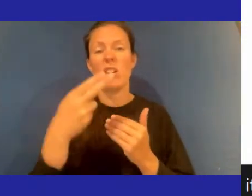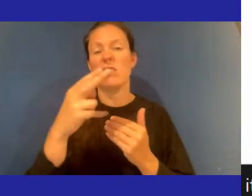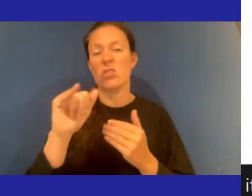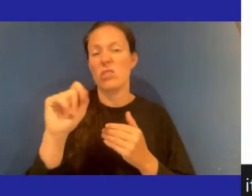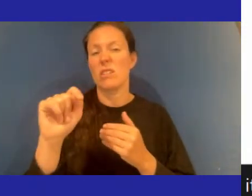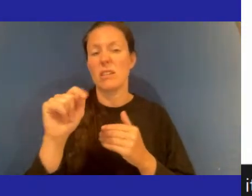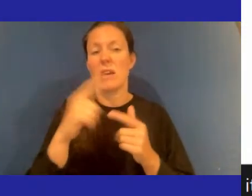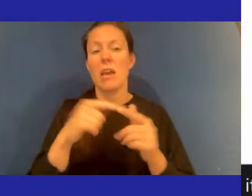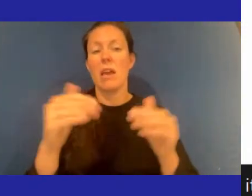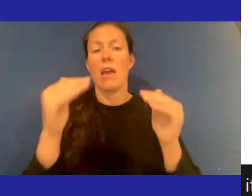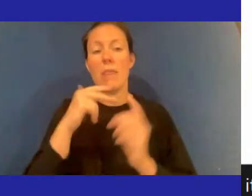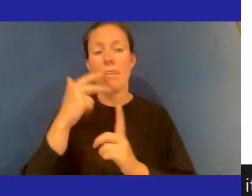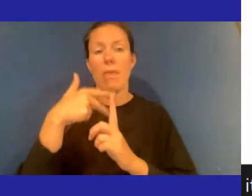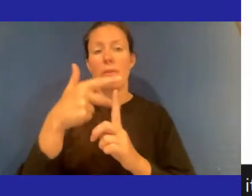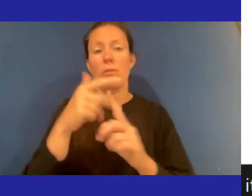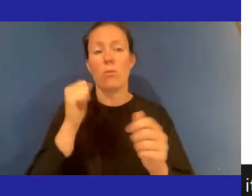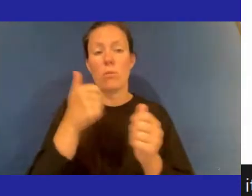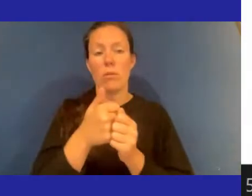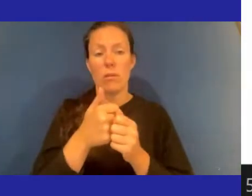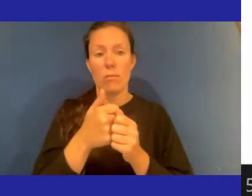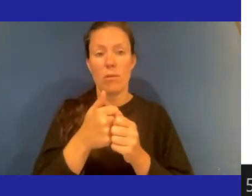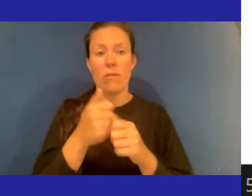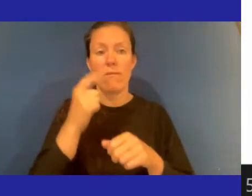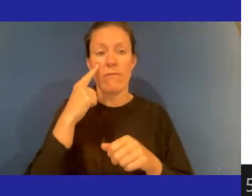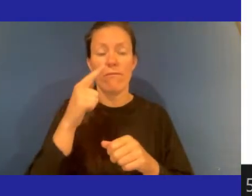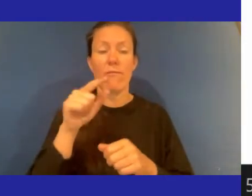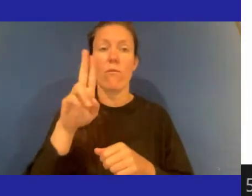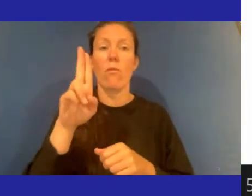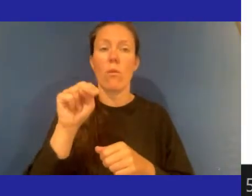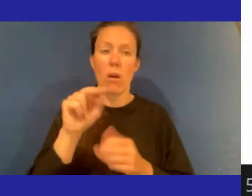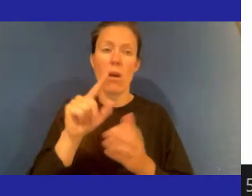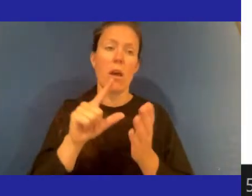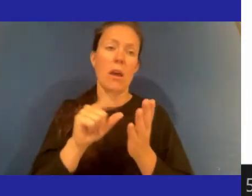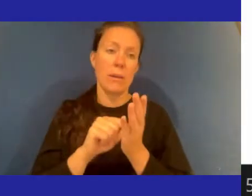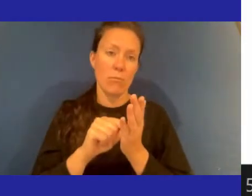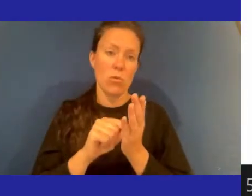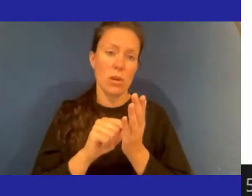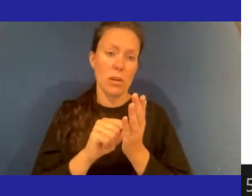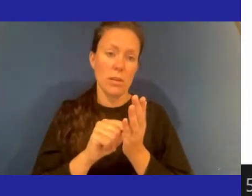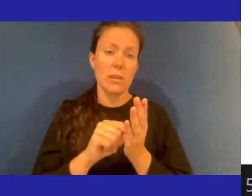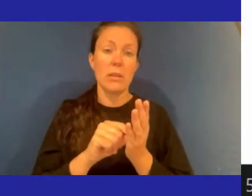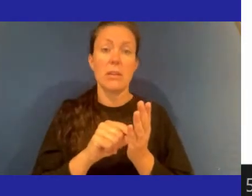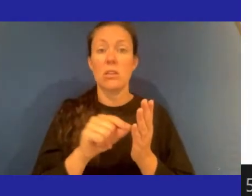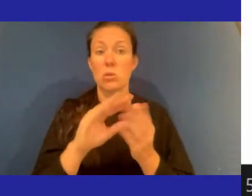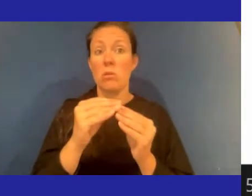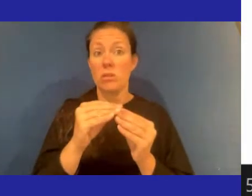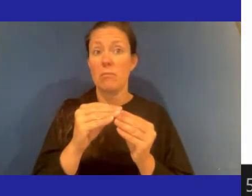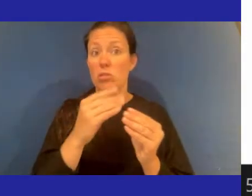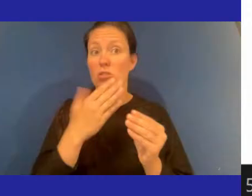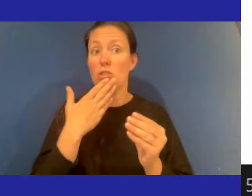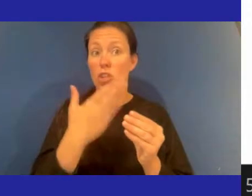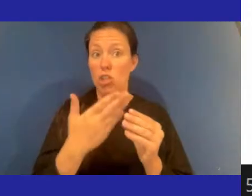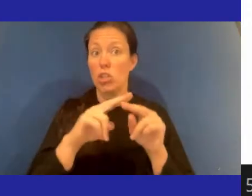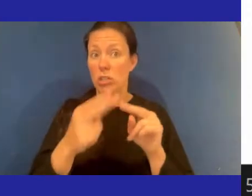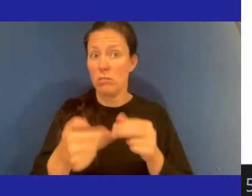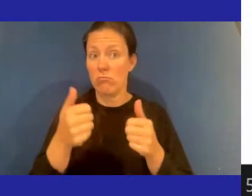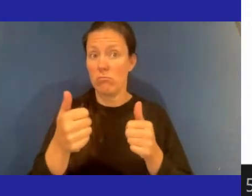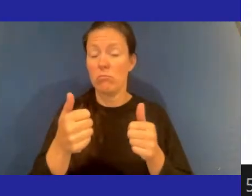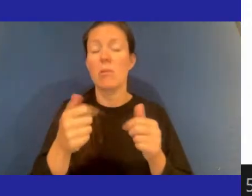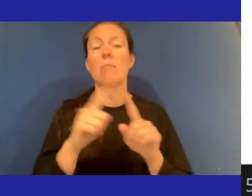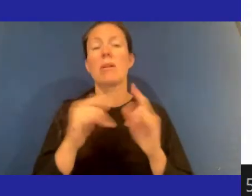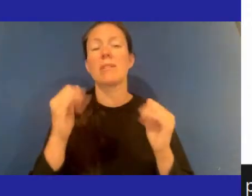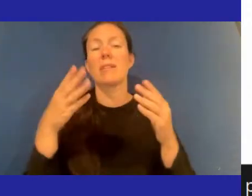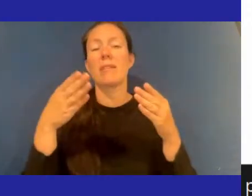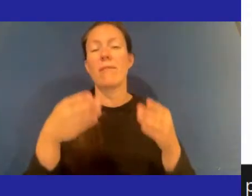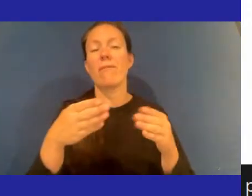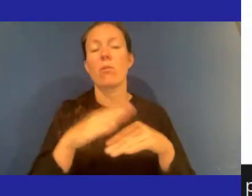quarterly update on Unprint, which is moving in the right direction, which is down. And what we will focus in on today is an update on